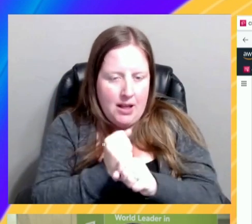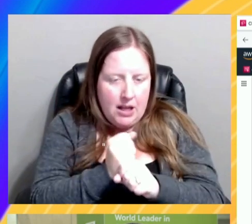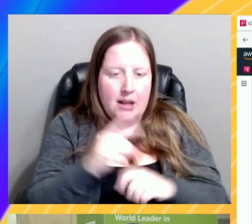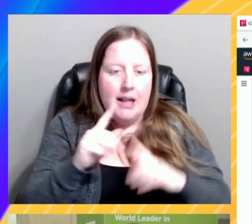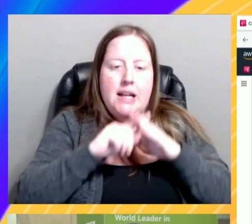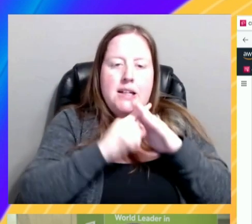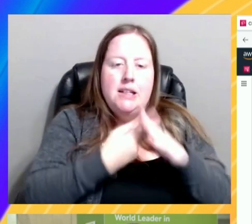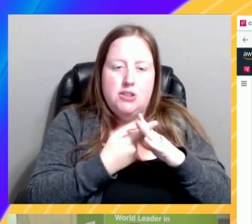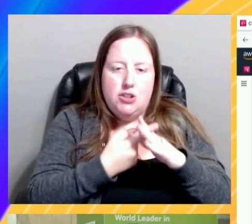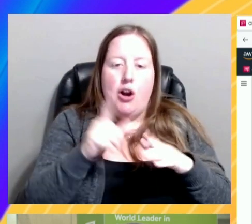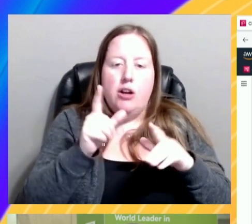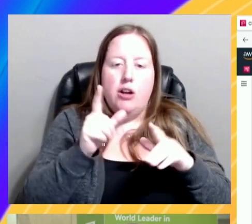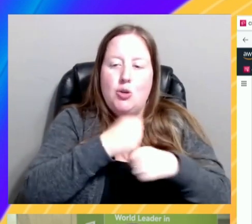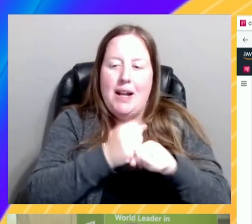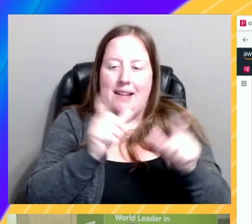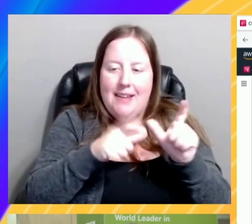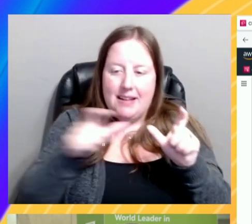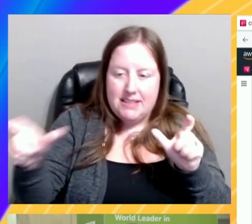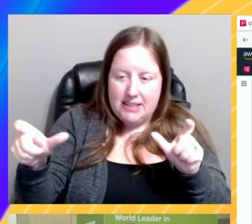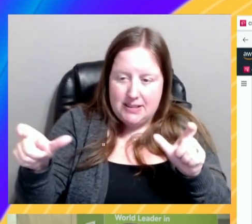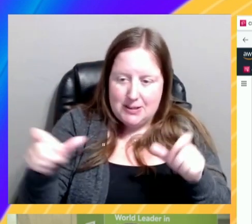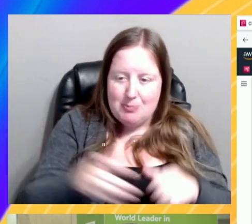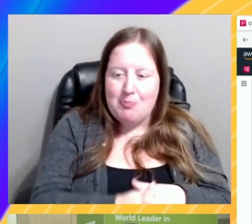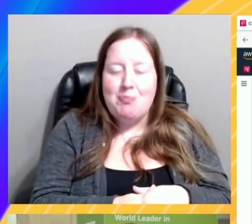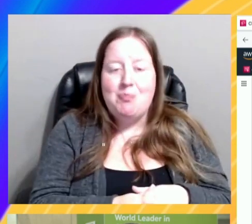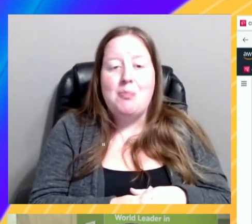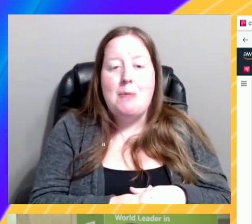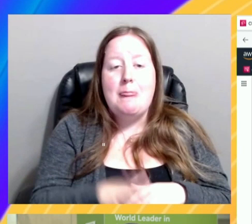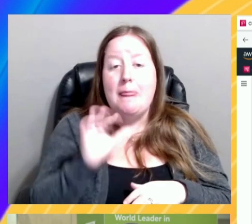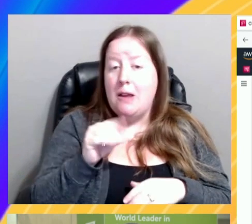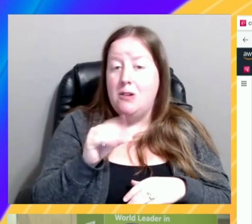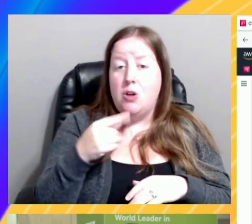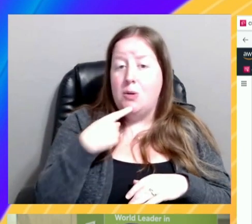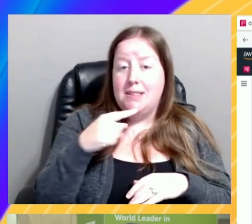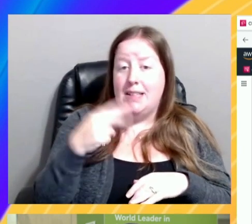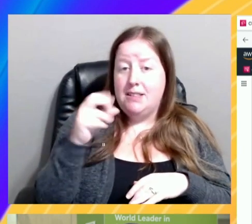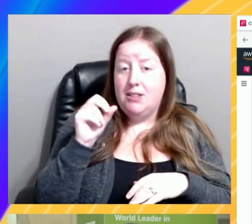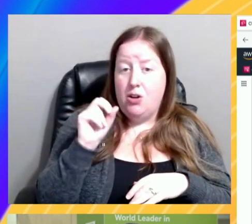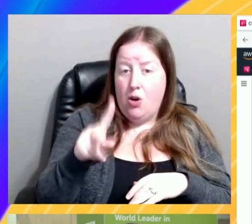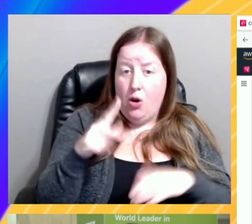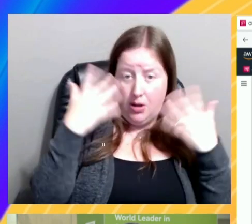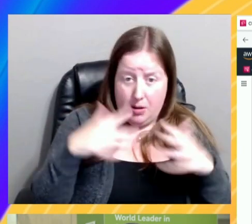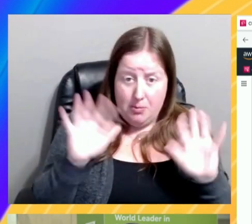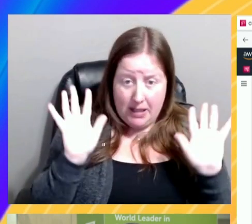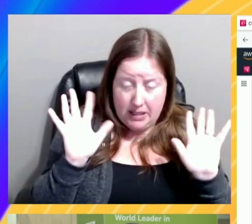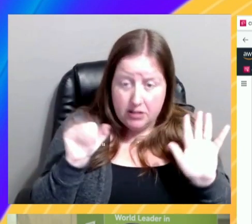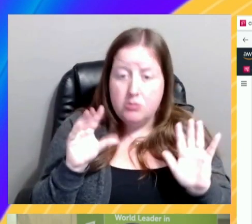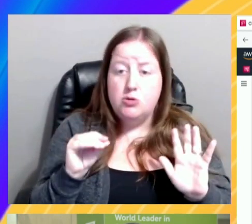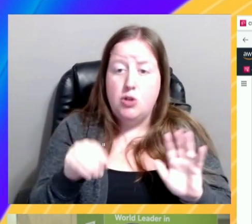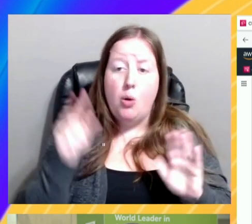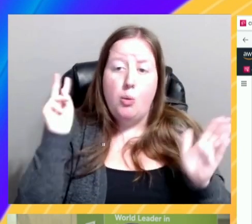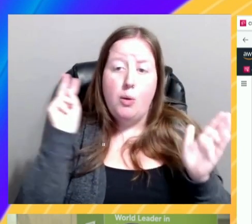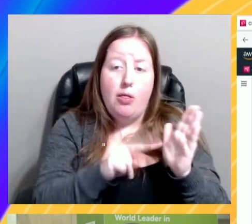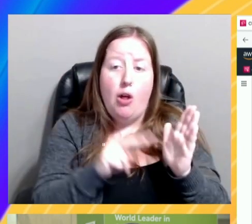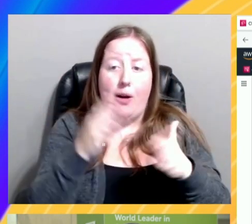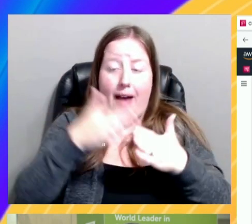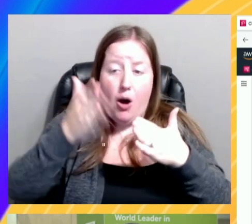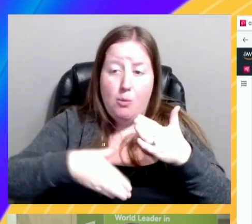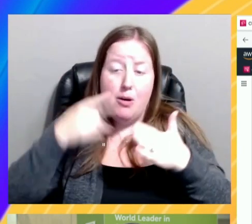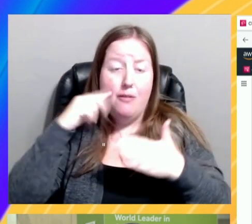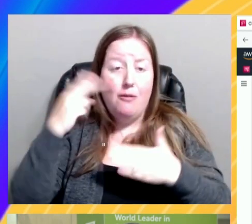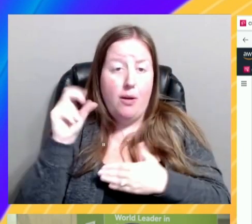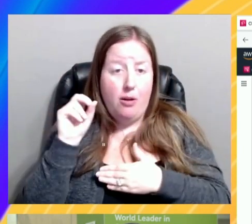instance. So let's go ahead and take a look at there. It says hook invocation completed. And so we actually look at the output of the hook. Here